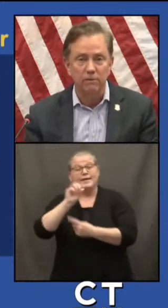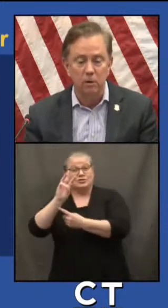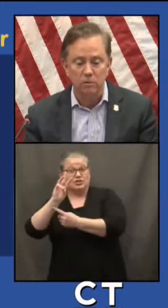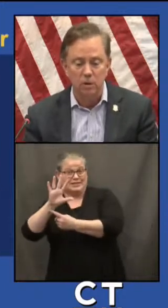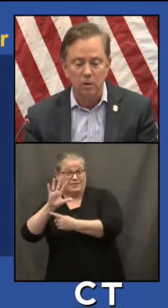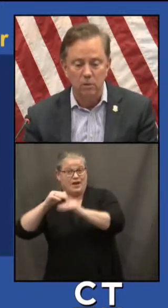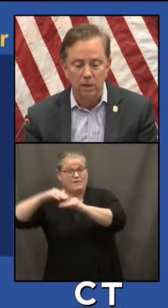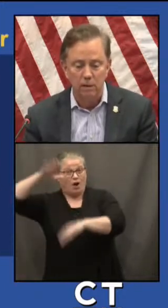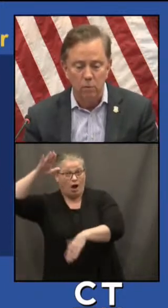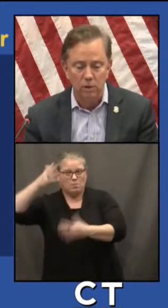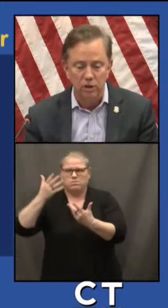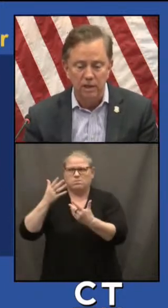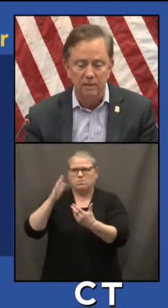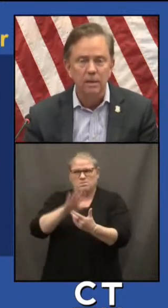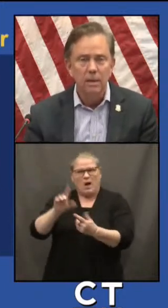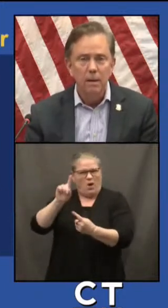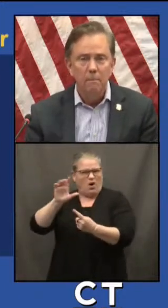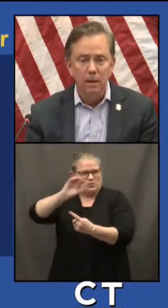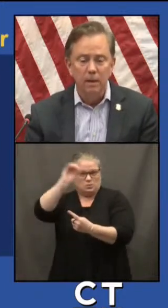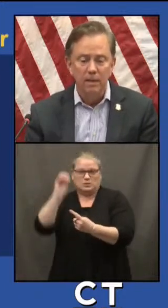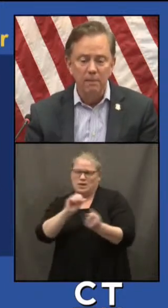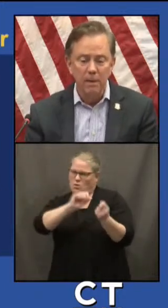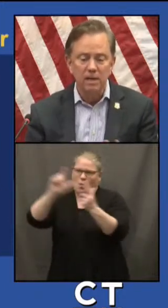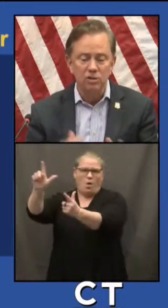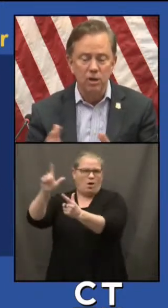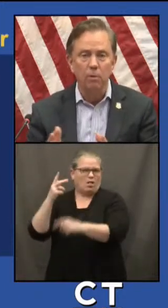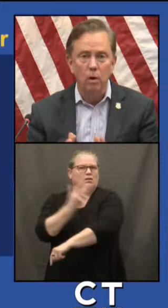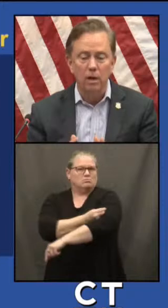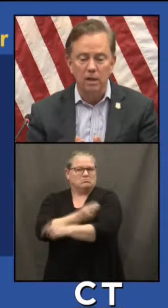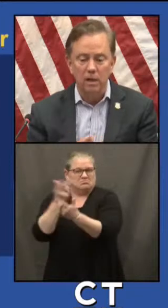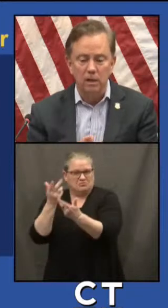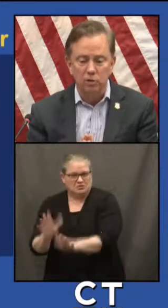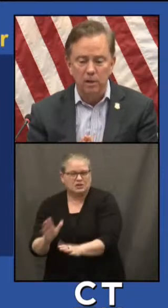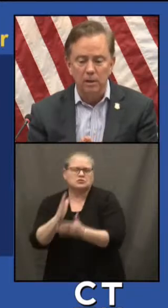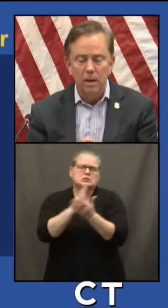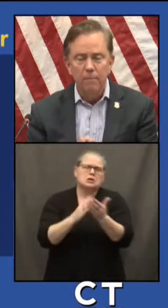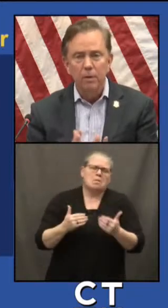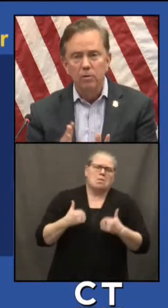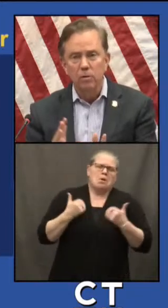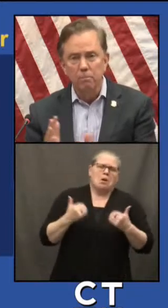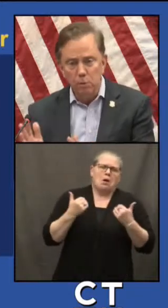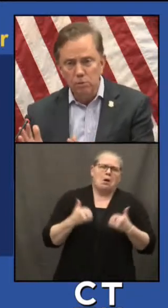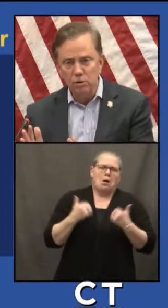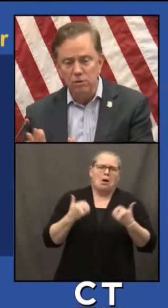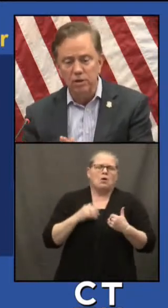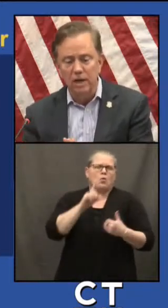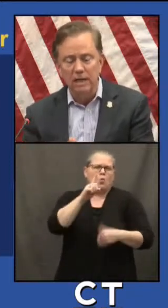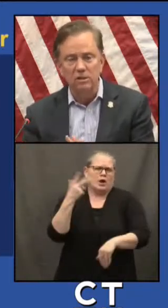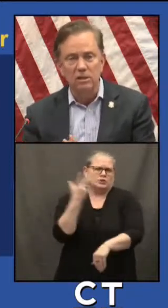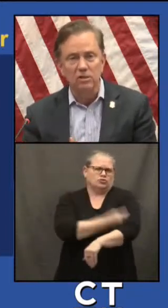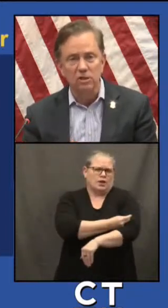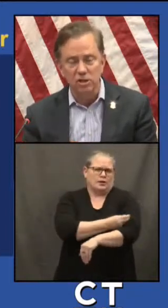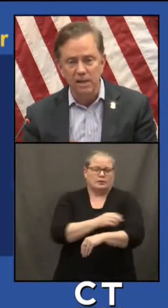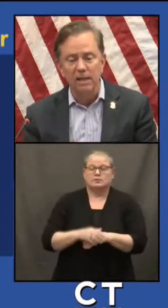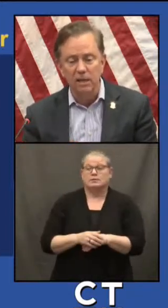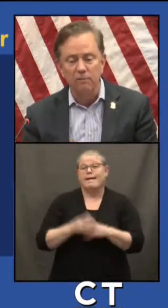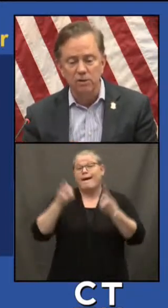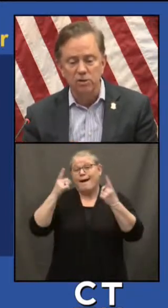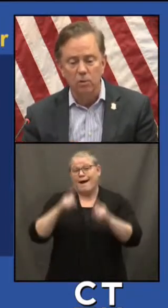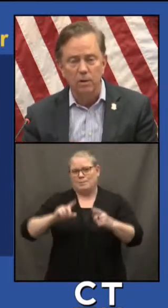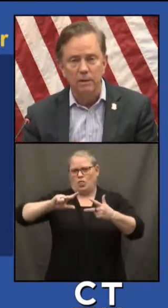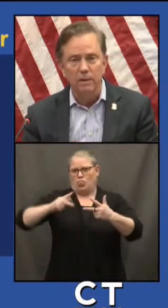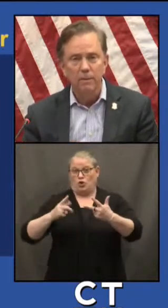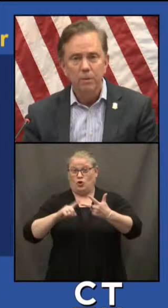younger folks, only one shot. But that made us number one in the country. The booster shots is a slightly